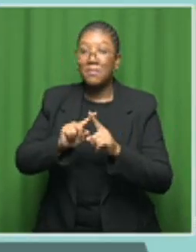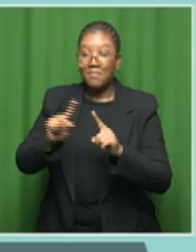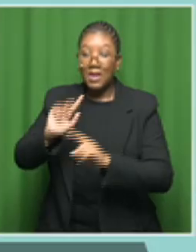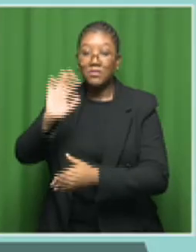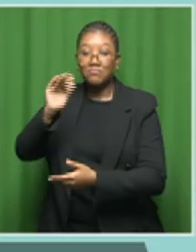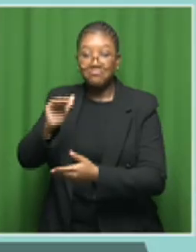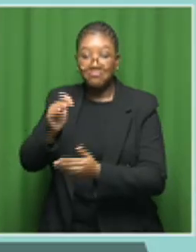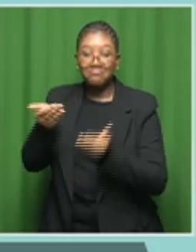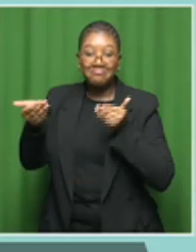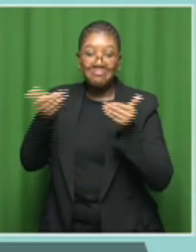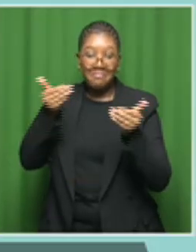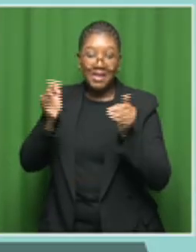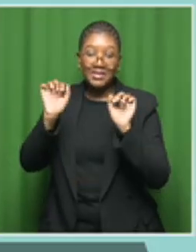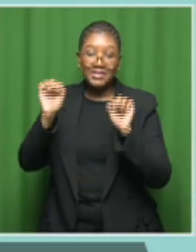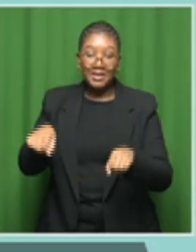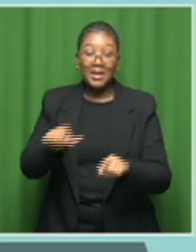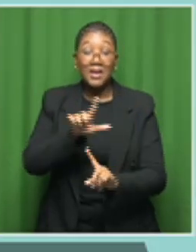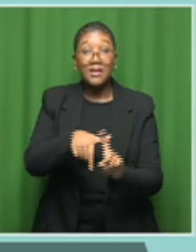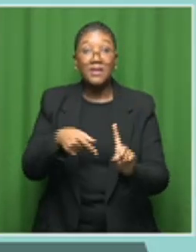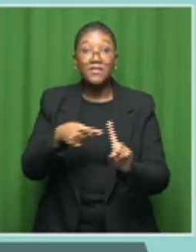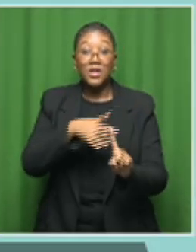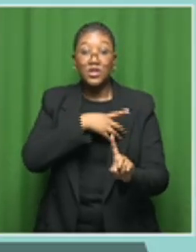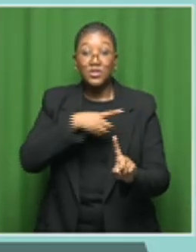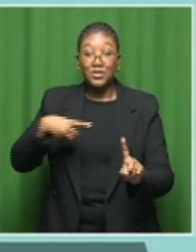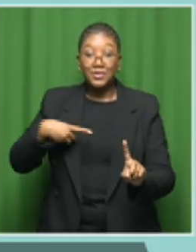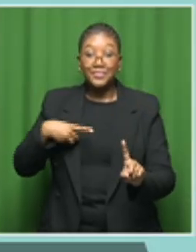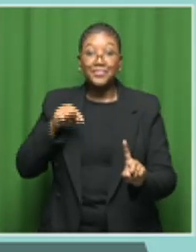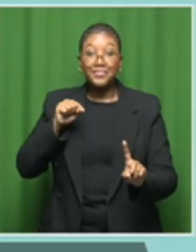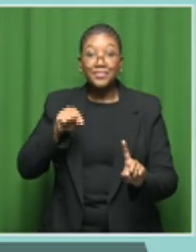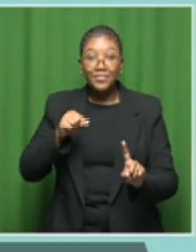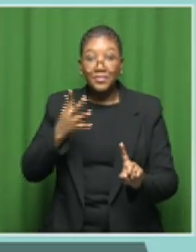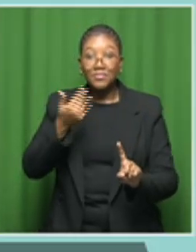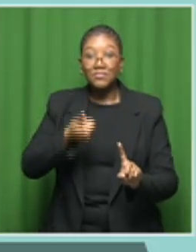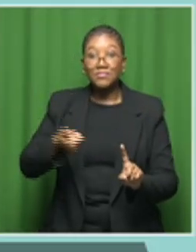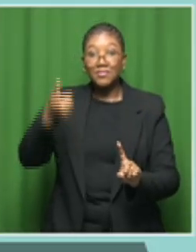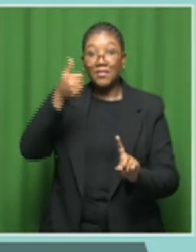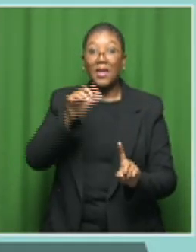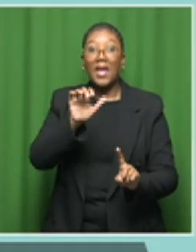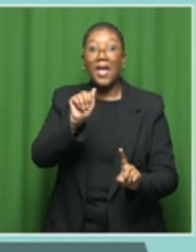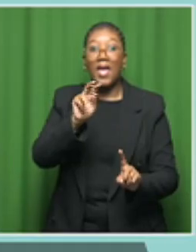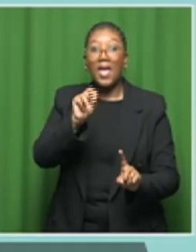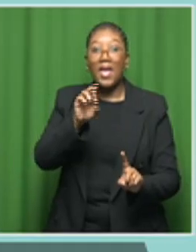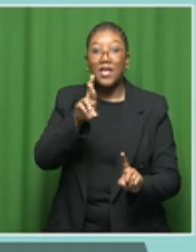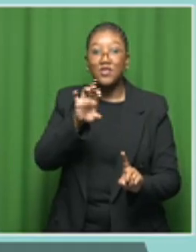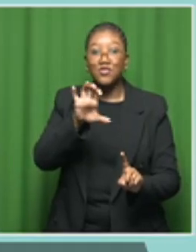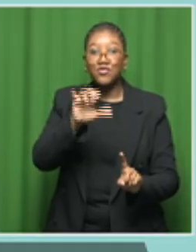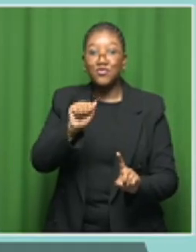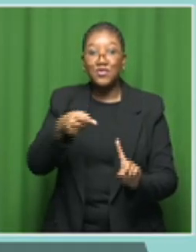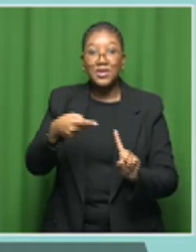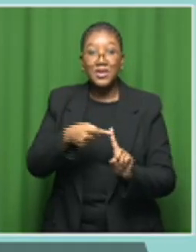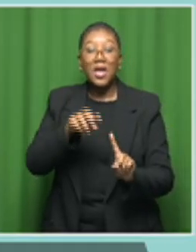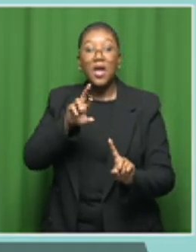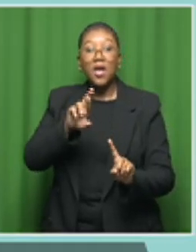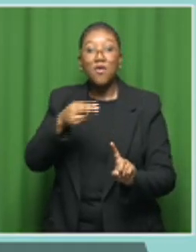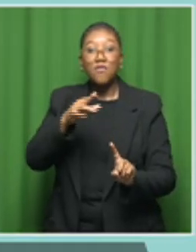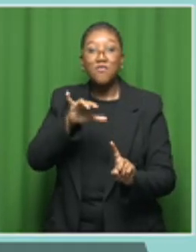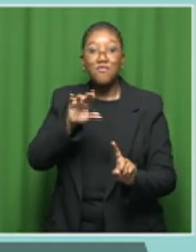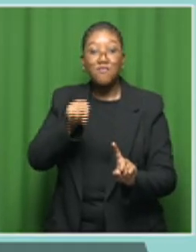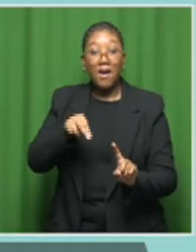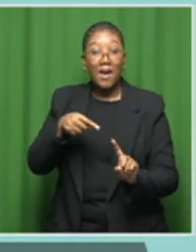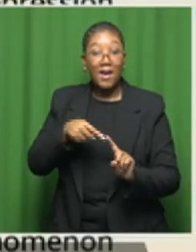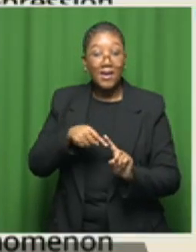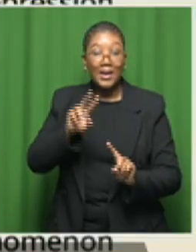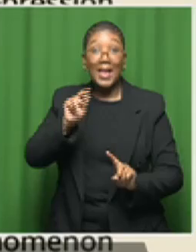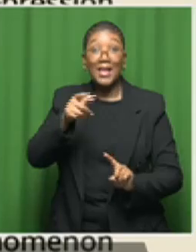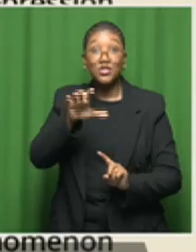us understand this better, we are joined by founder of Andrea's Gift, Una van Rhyn, and this, of course, is a non-profit